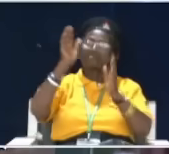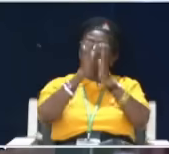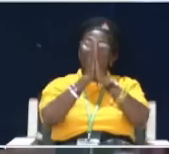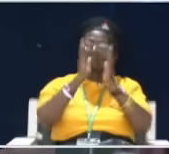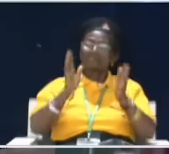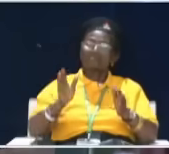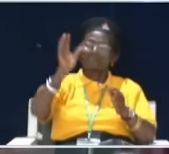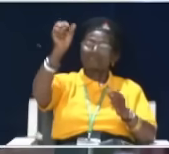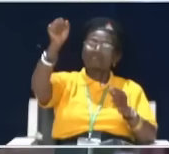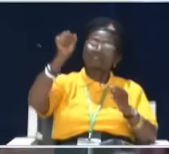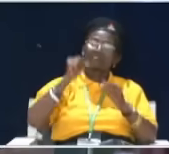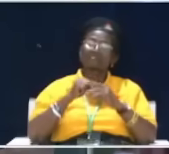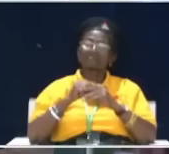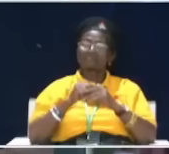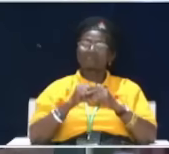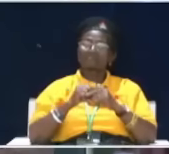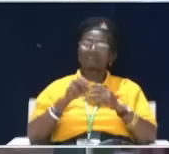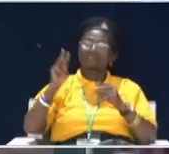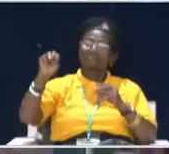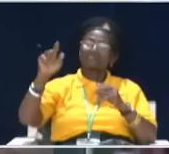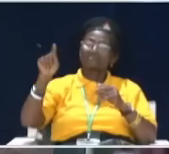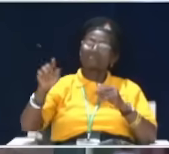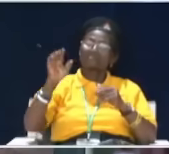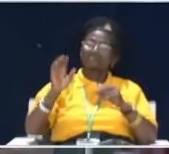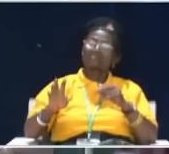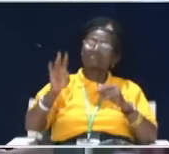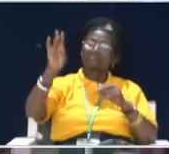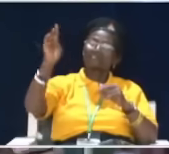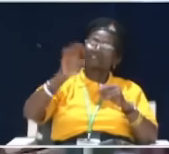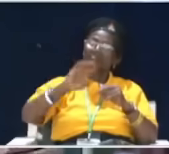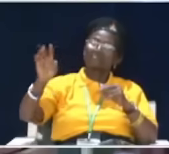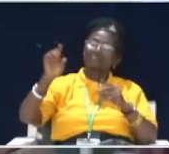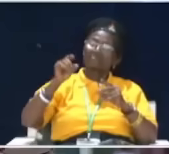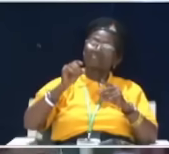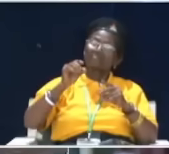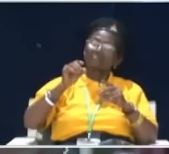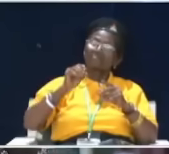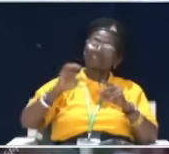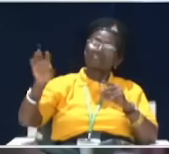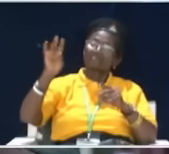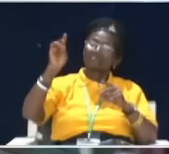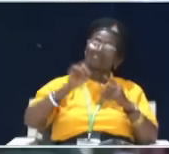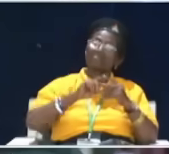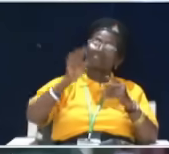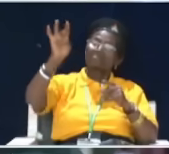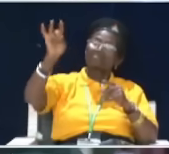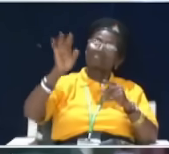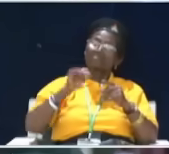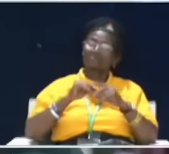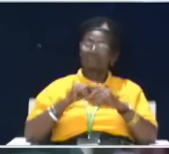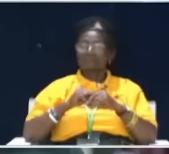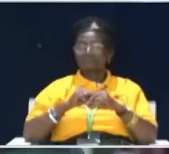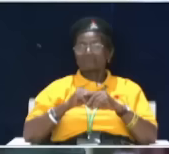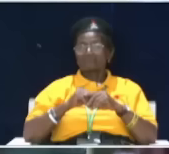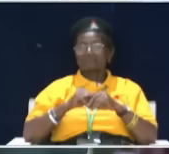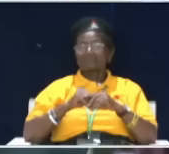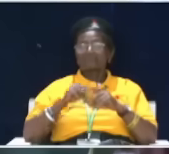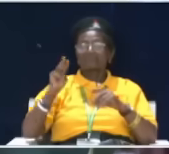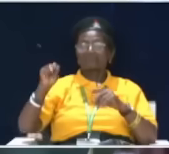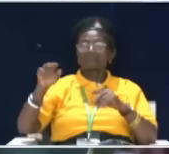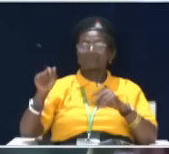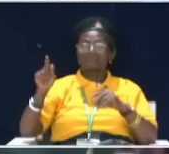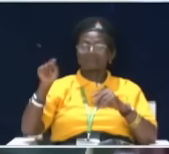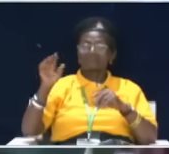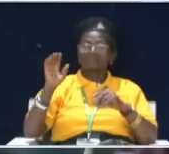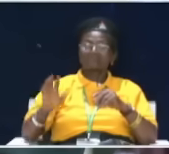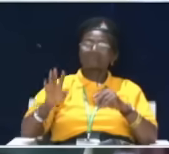ngbo adura bakana. Matthew chapter 7 from verse 7 to 8. We Matthew ori keje ese keje si kejo. Matthew 7